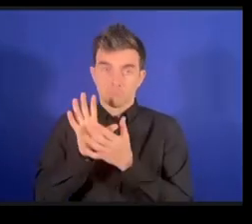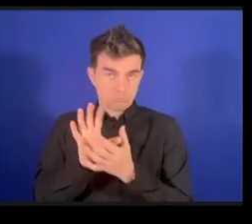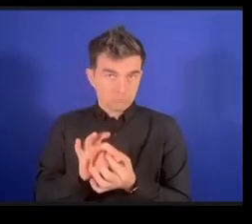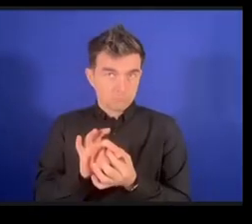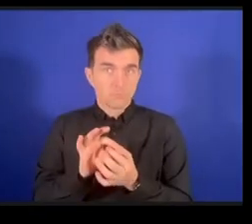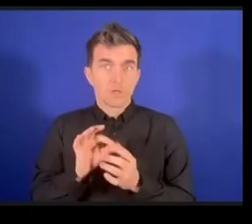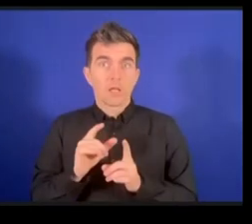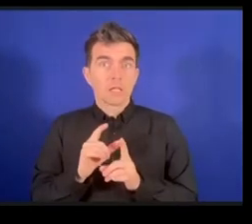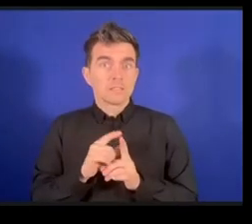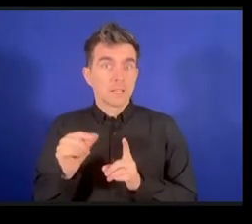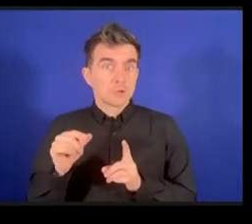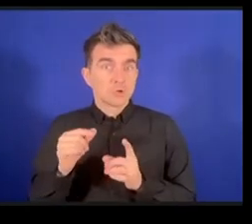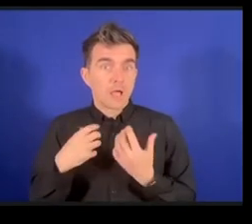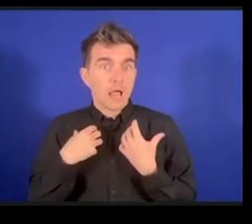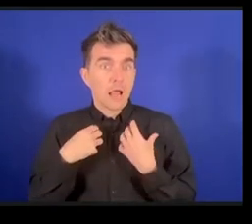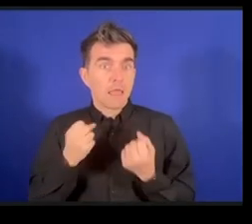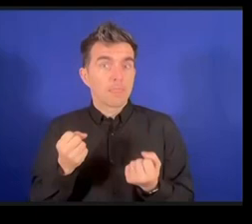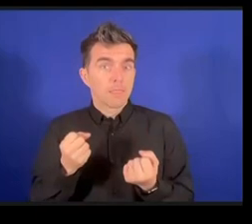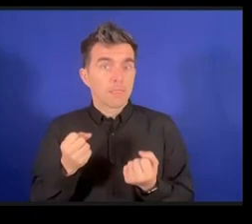on